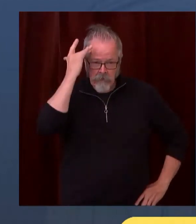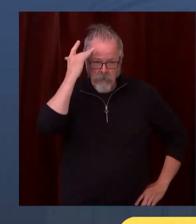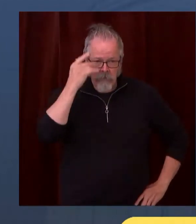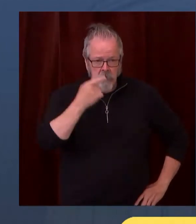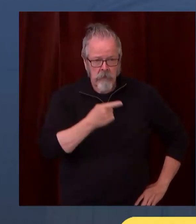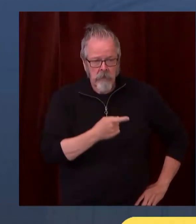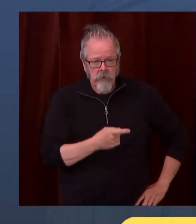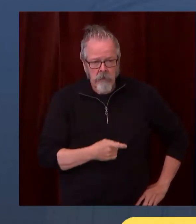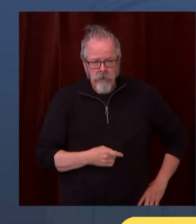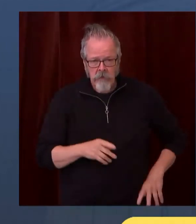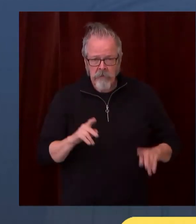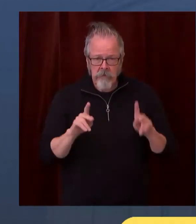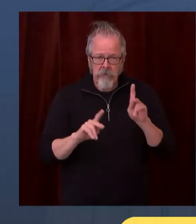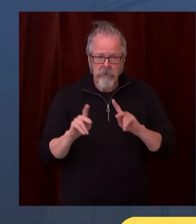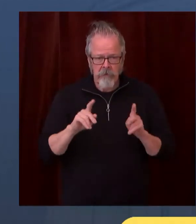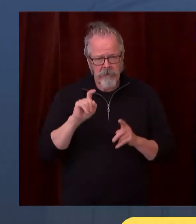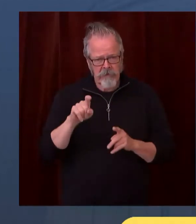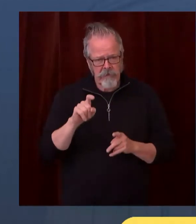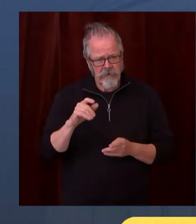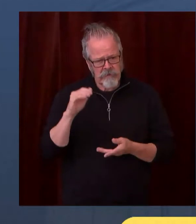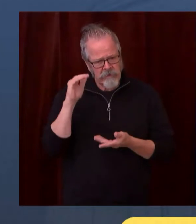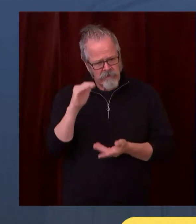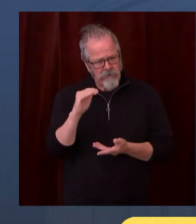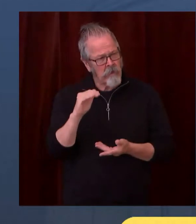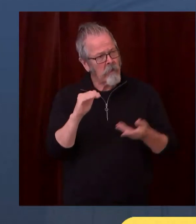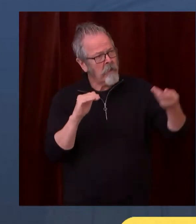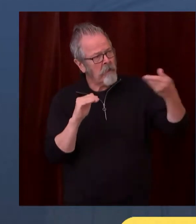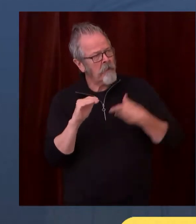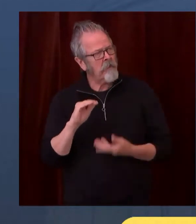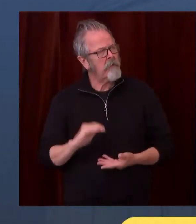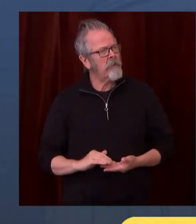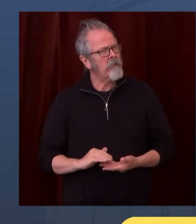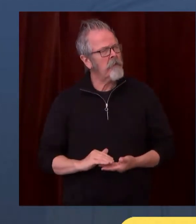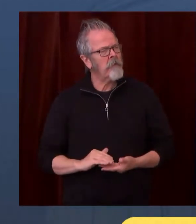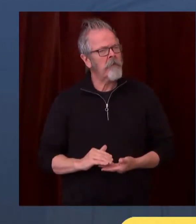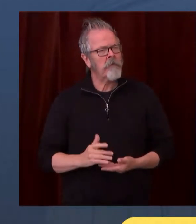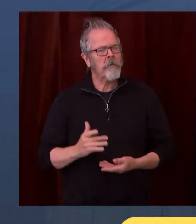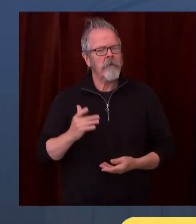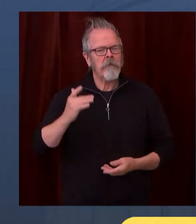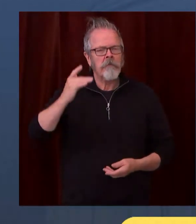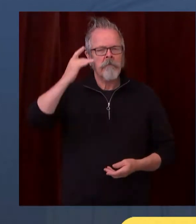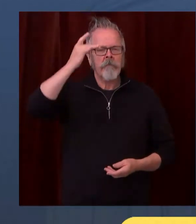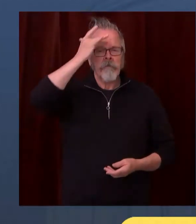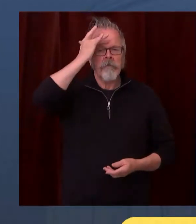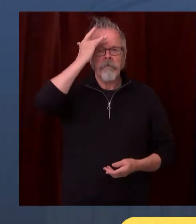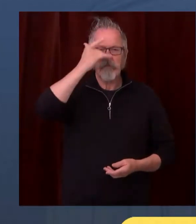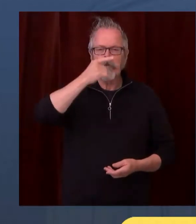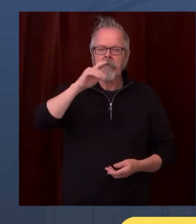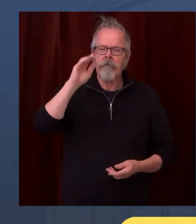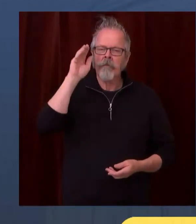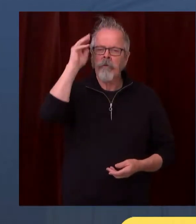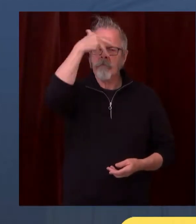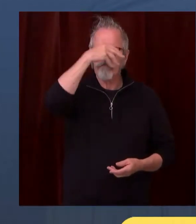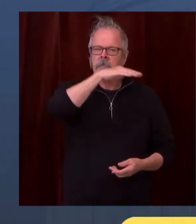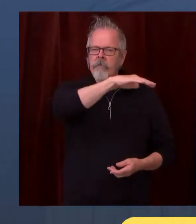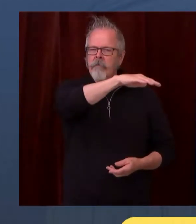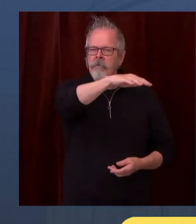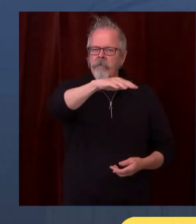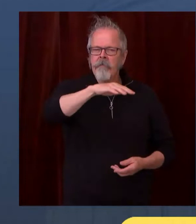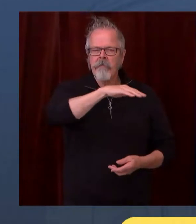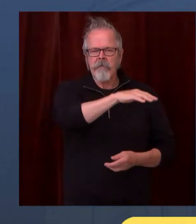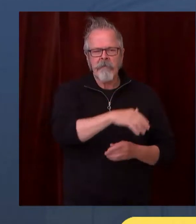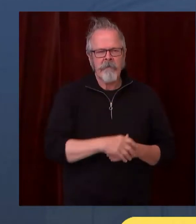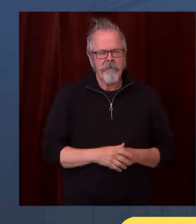only half of the benefit, and it's probably much less than half of the period of time within which these families really need it.